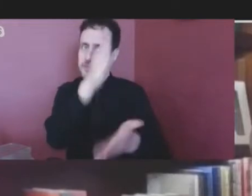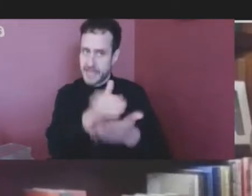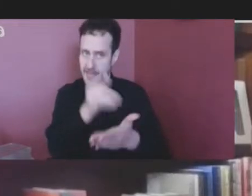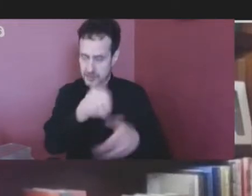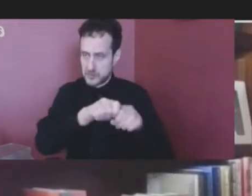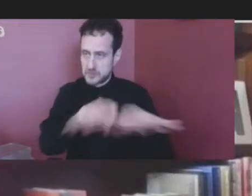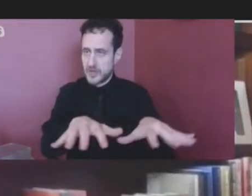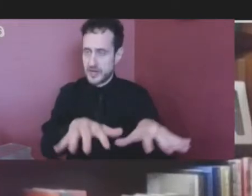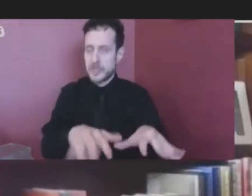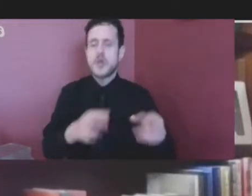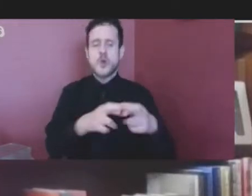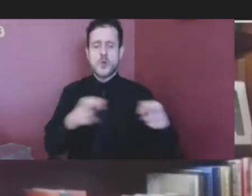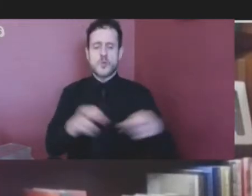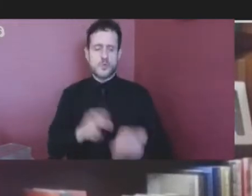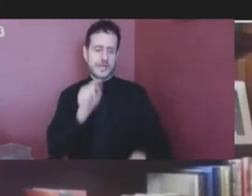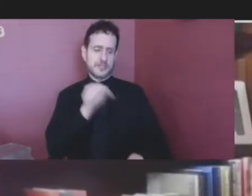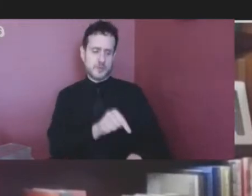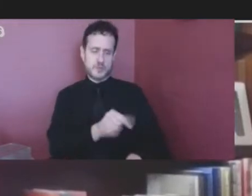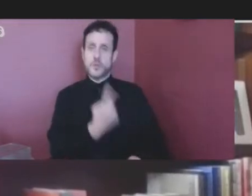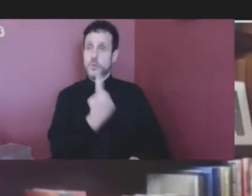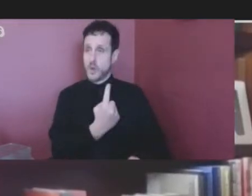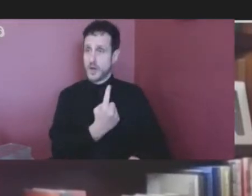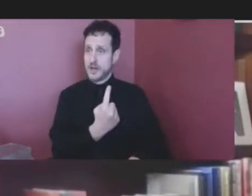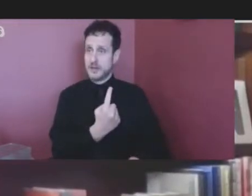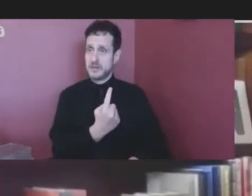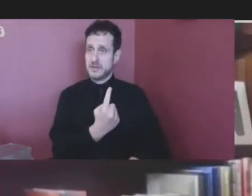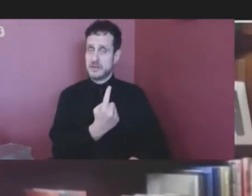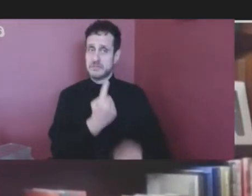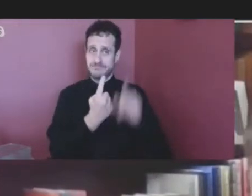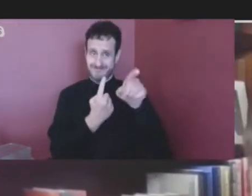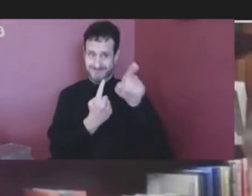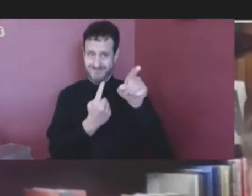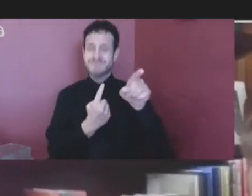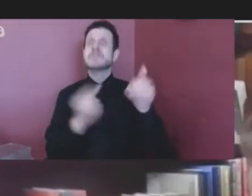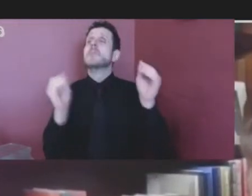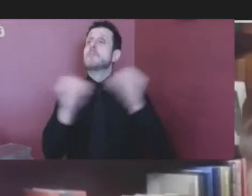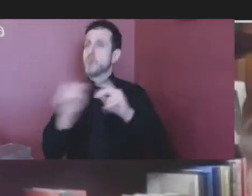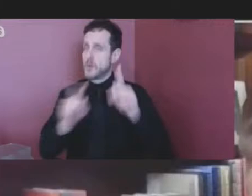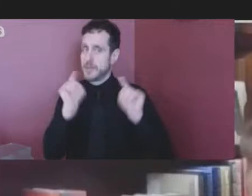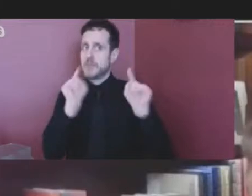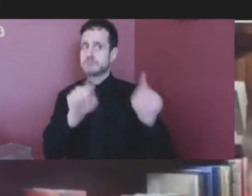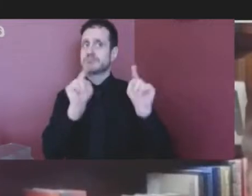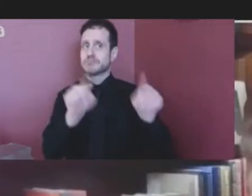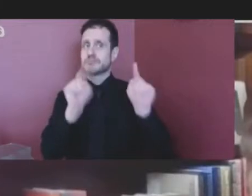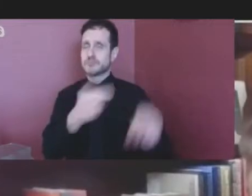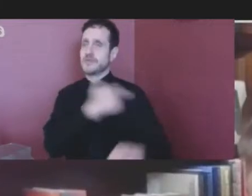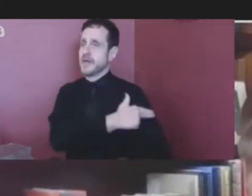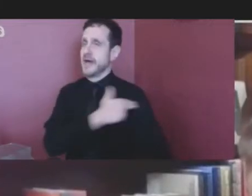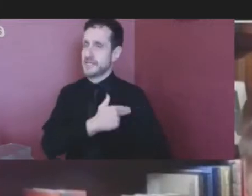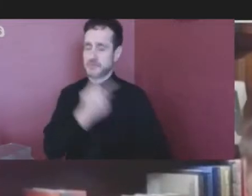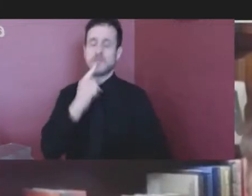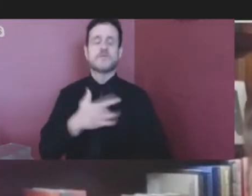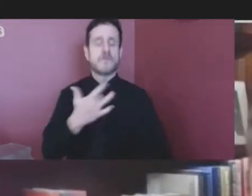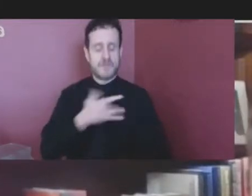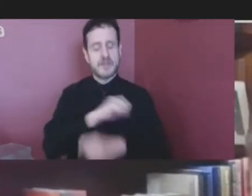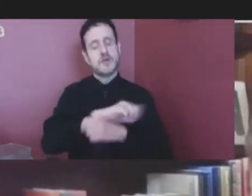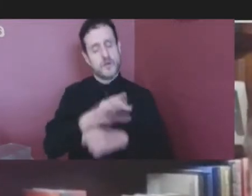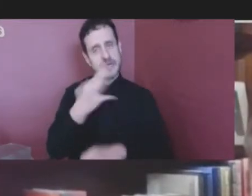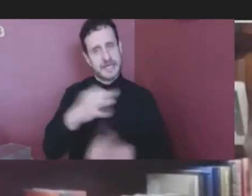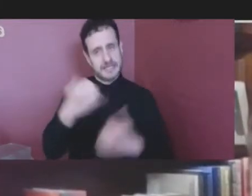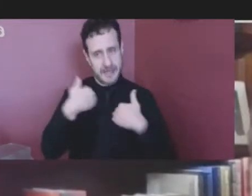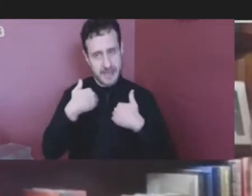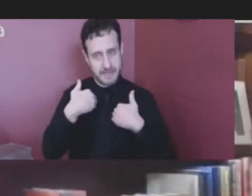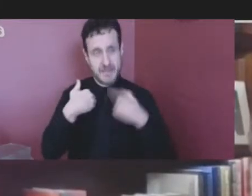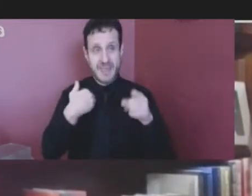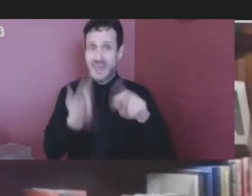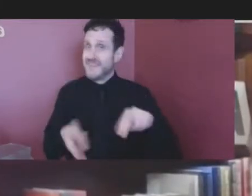early indication of increasing hospital admissions for COVID-like illness. Although this increase has not yet